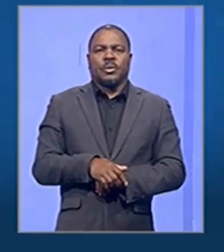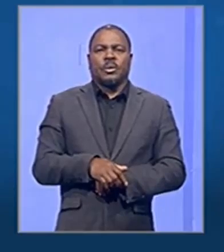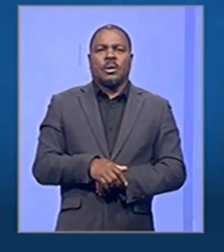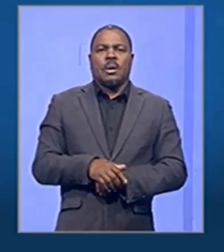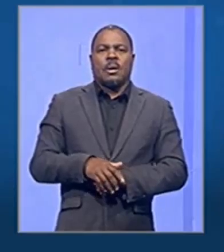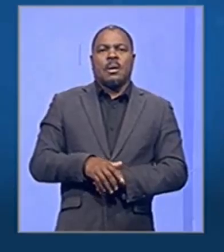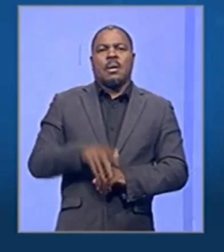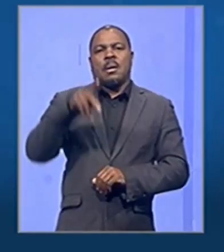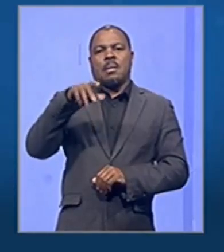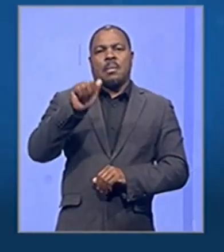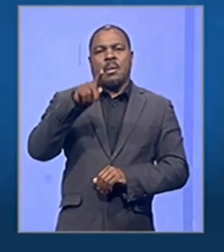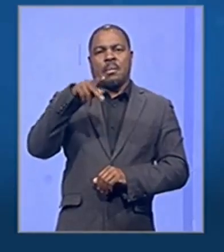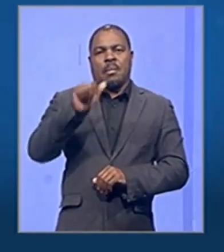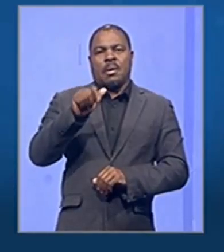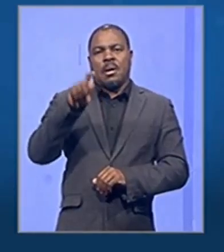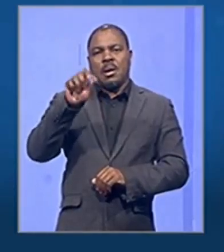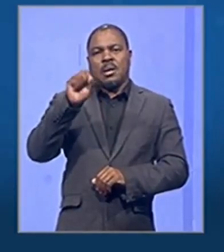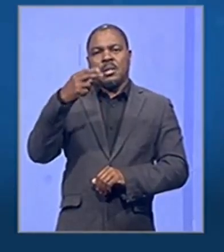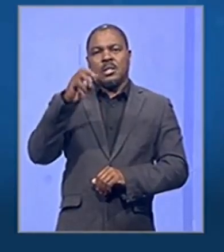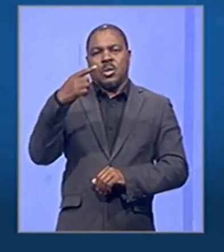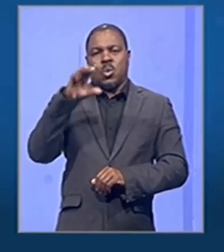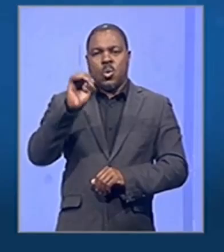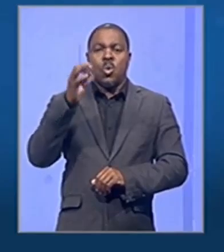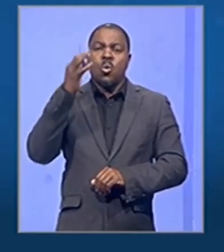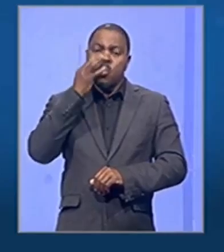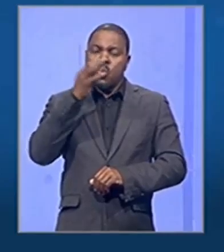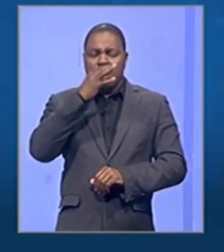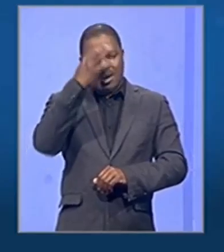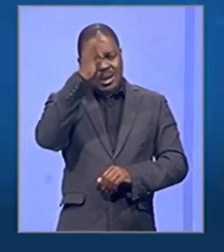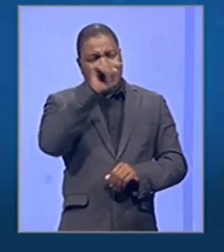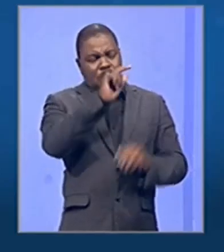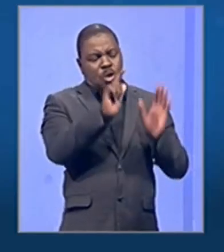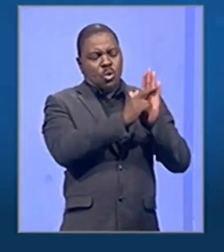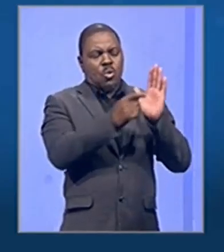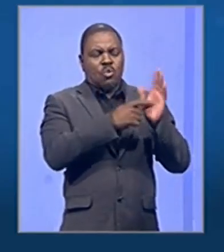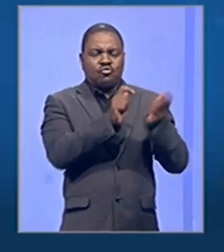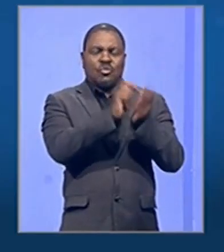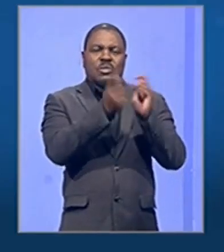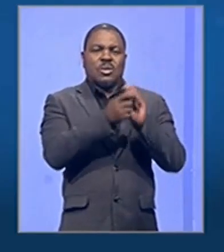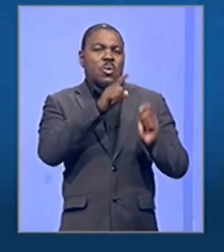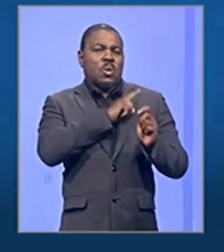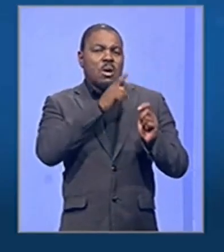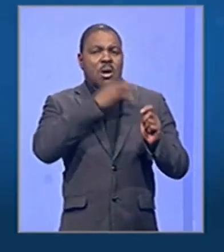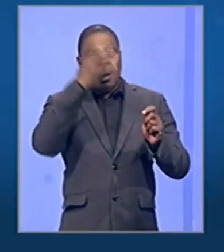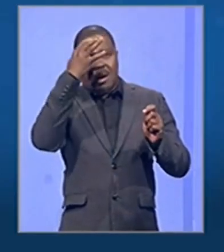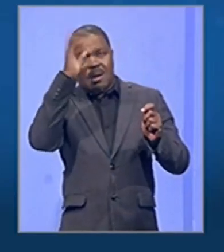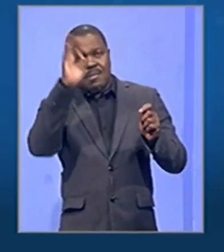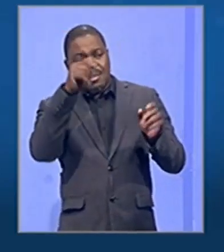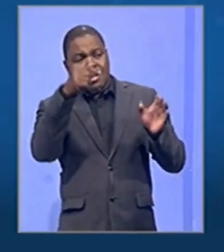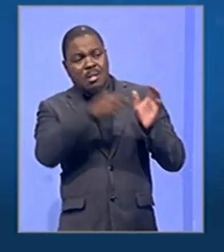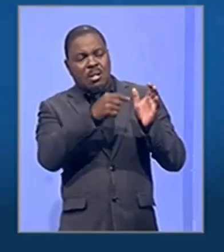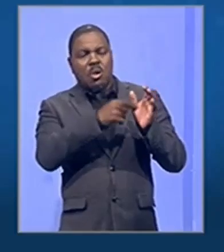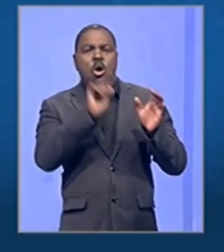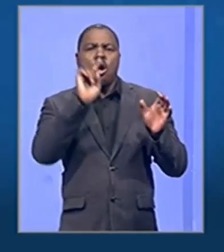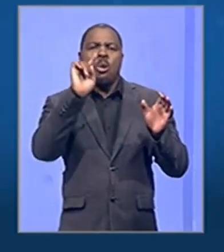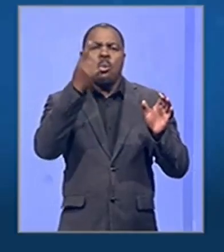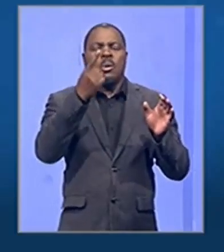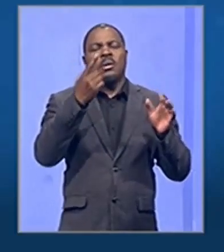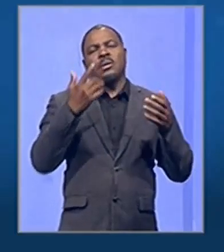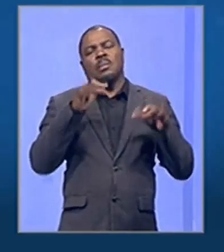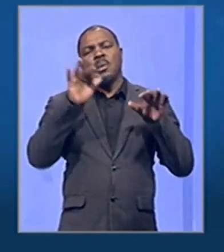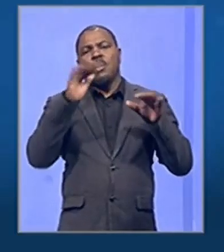Tšhweni Papatshego o re mmušo ga o fetole molao wa gore mešomong ya mmušo go thwalwe batho ba ka